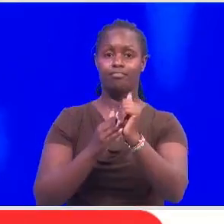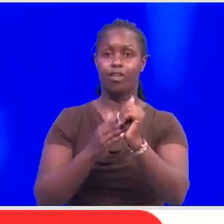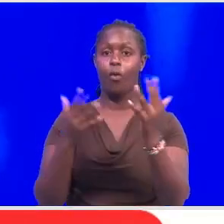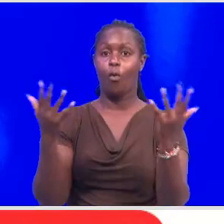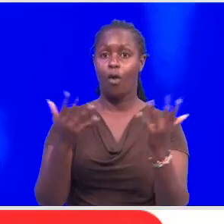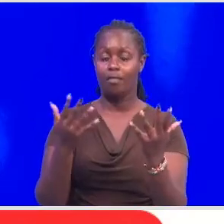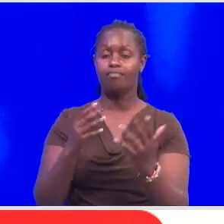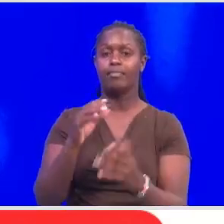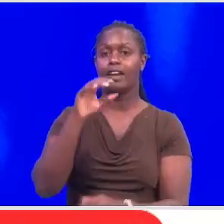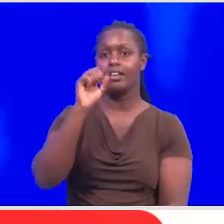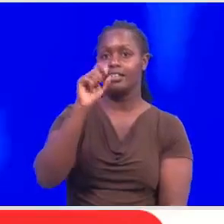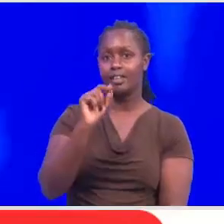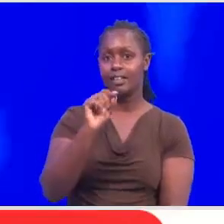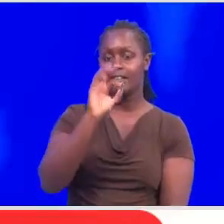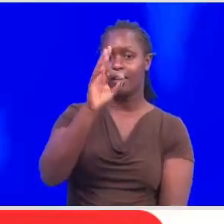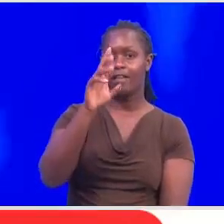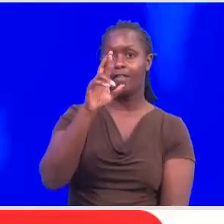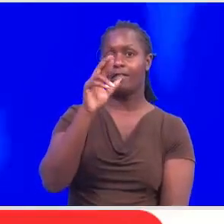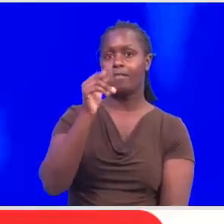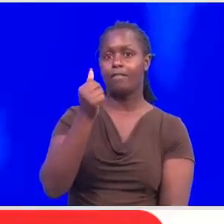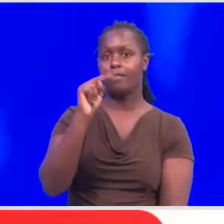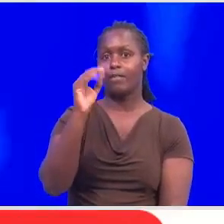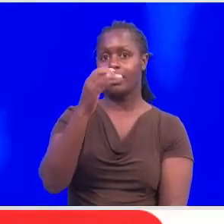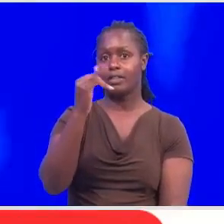Basilica Holy Church.